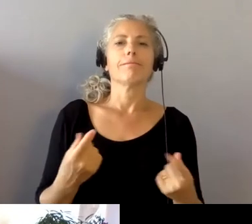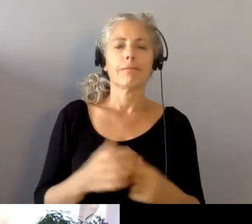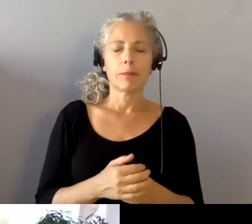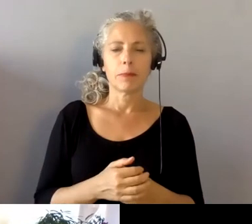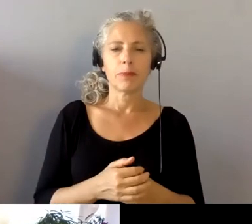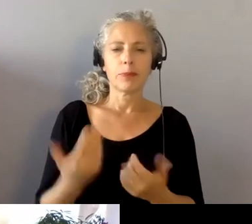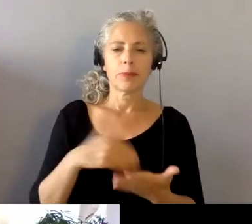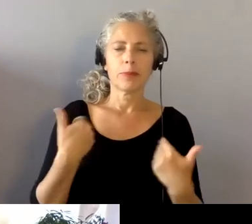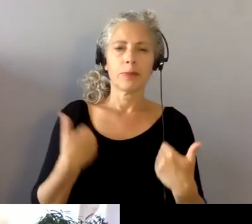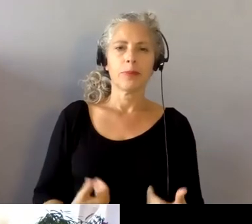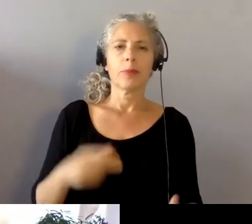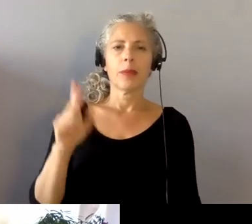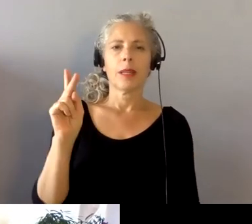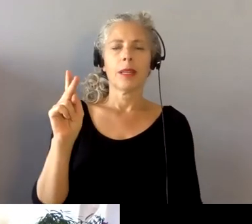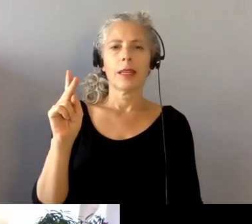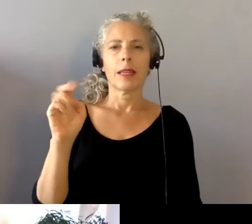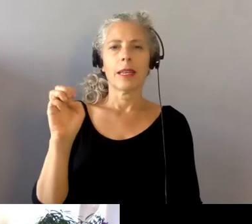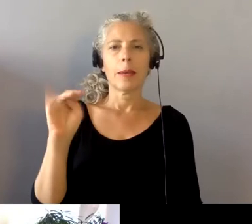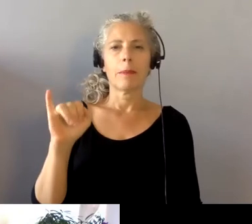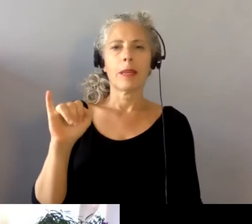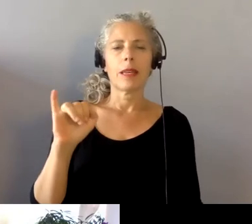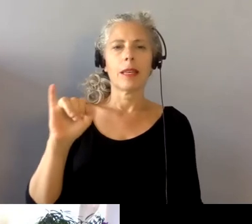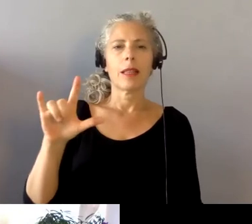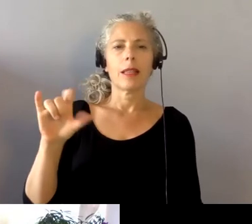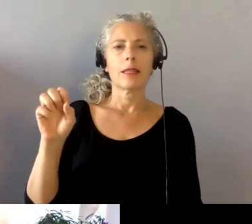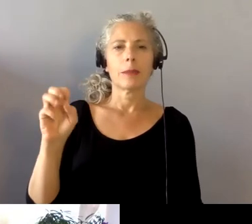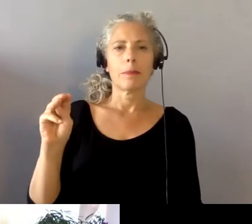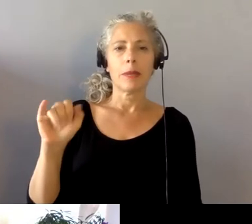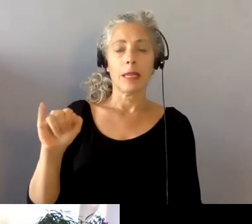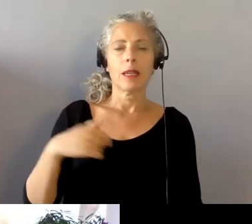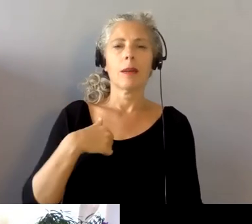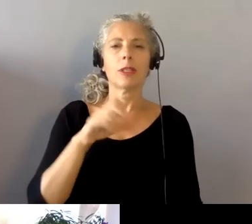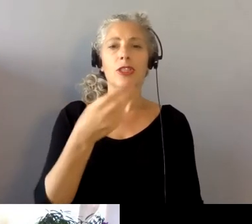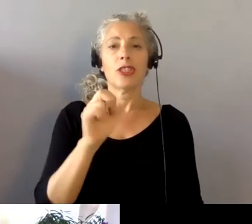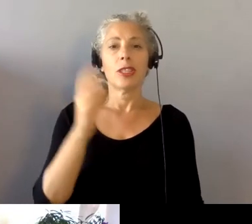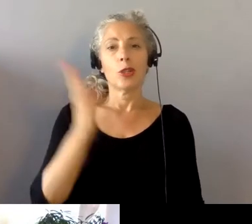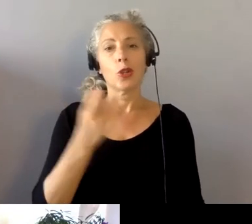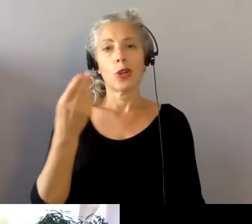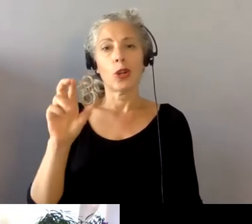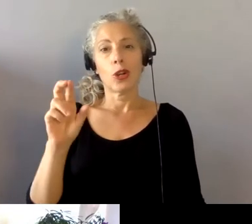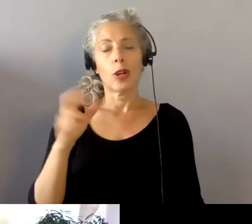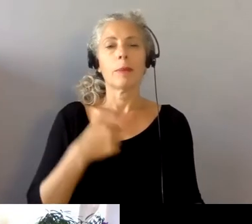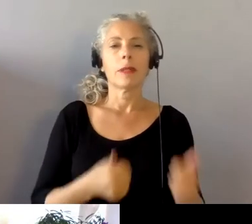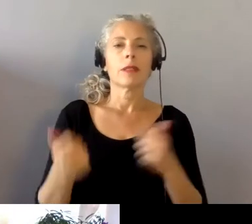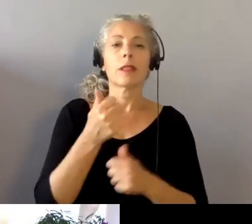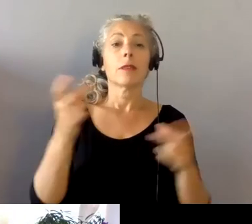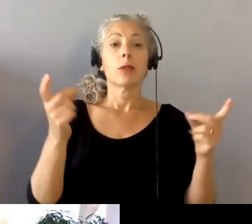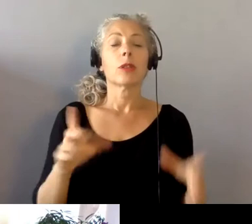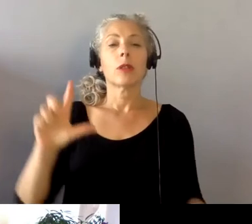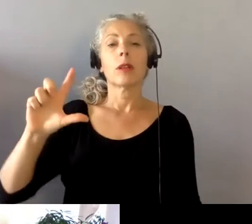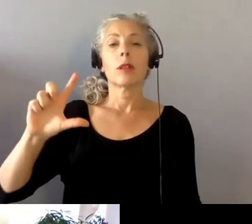Again, I am Kemi Ilesanmi. I use the pronoun she, her. I'm Executive Director of the Laundromat